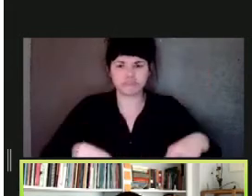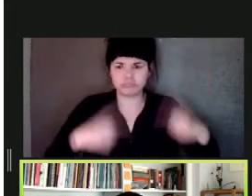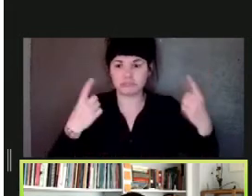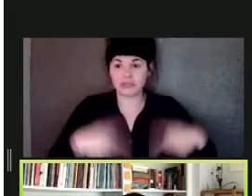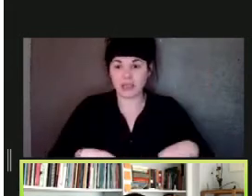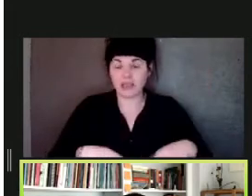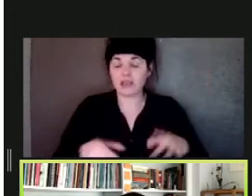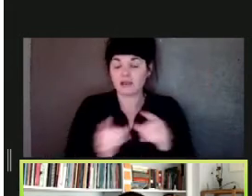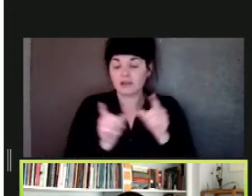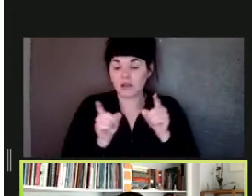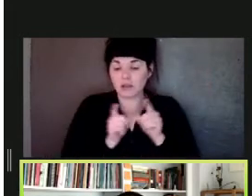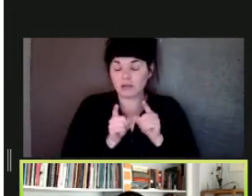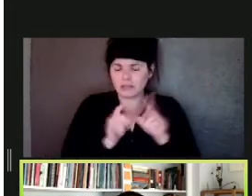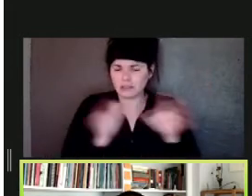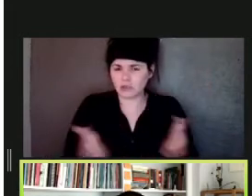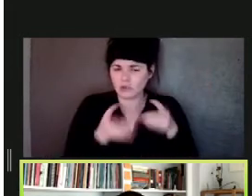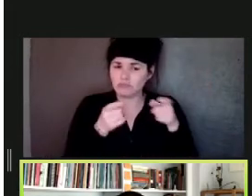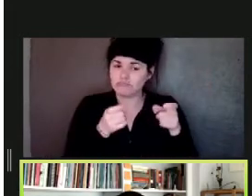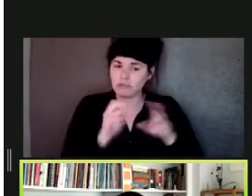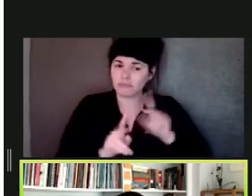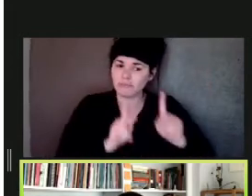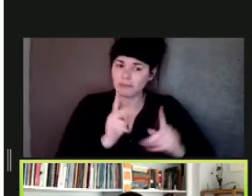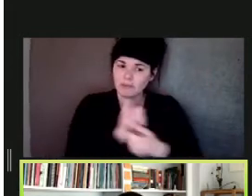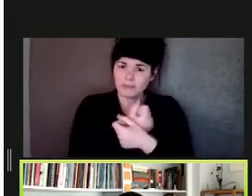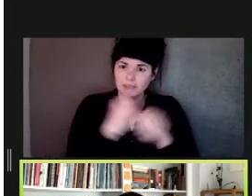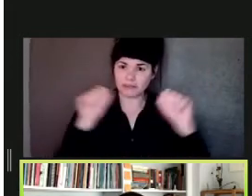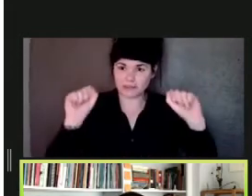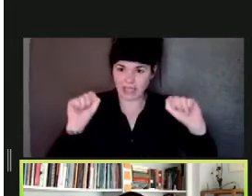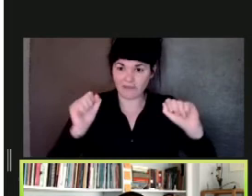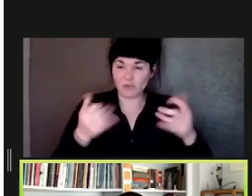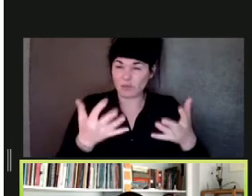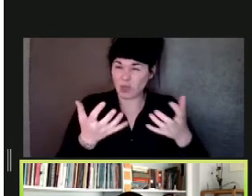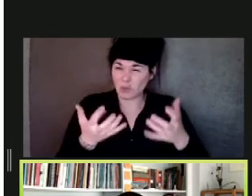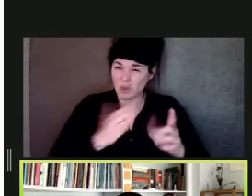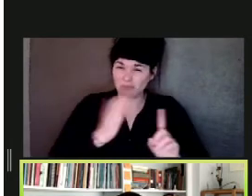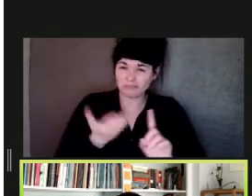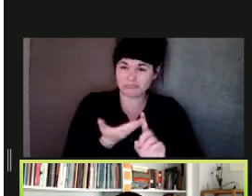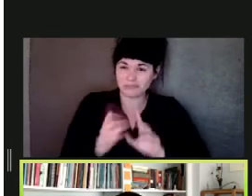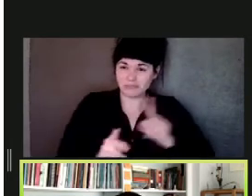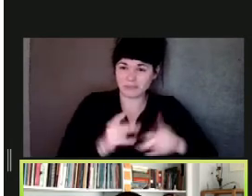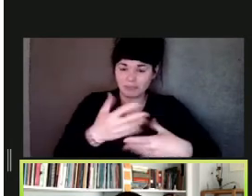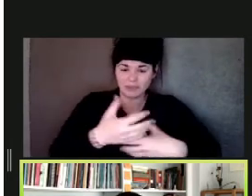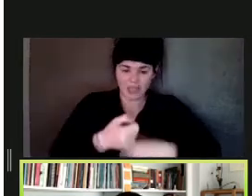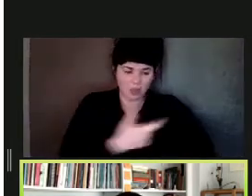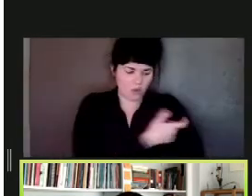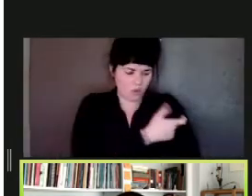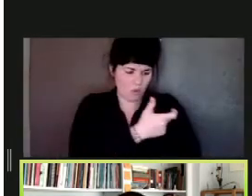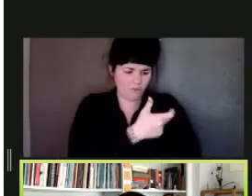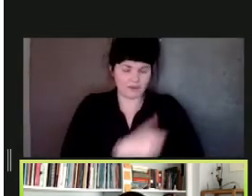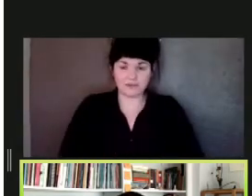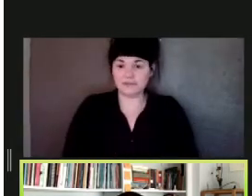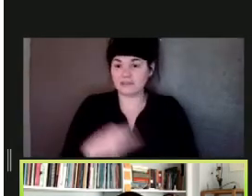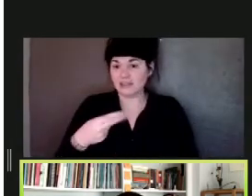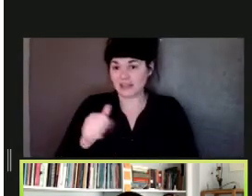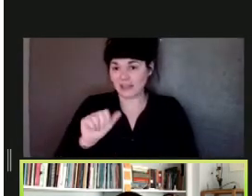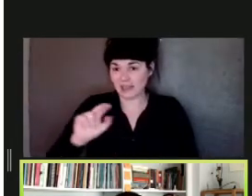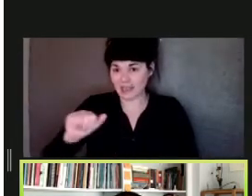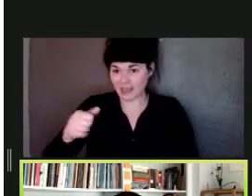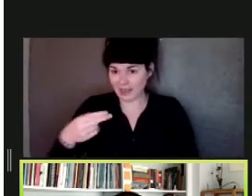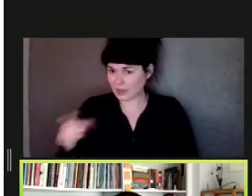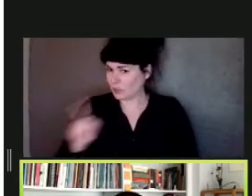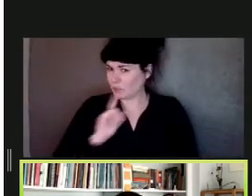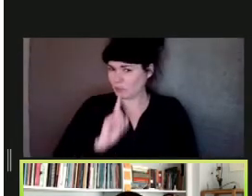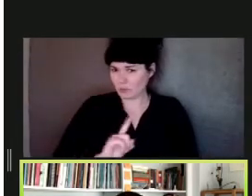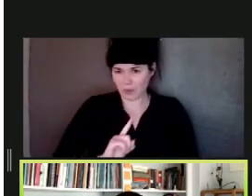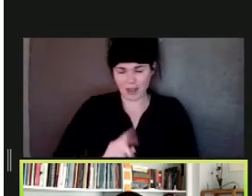and ideally to get the COVID vaccine? I think Hannah gave us a masterclass just a few minutes ago